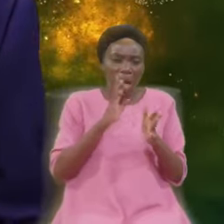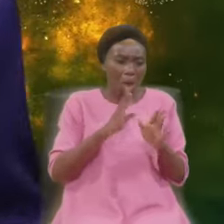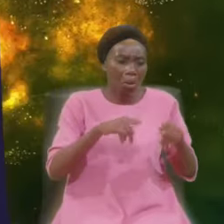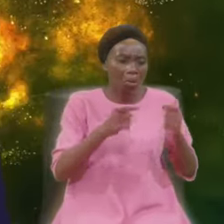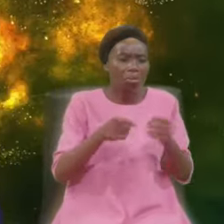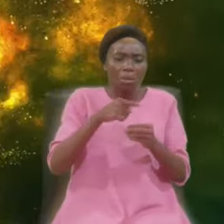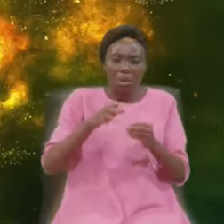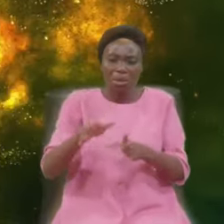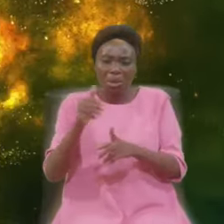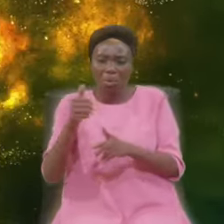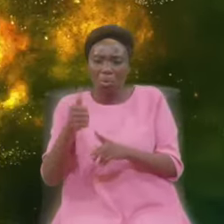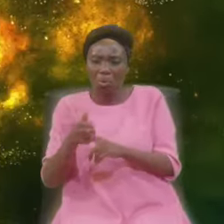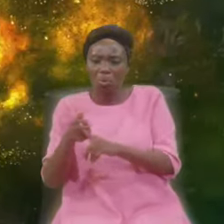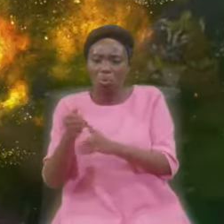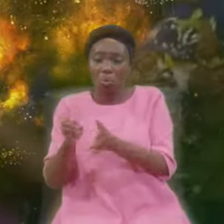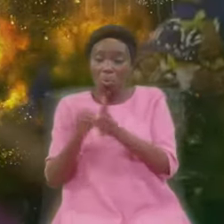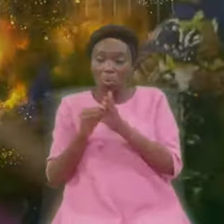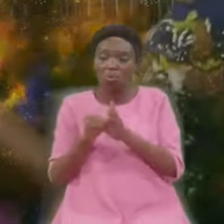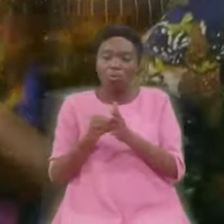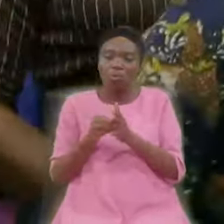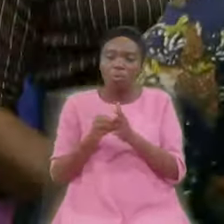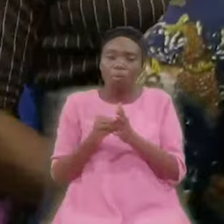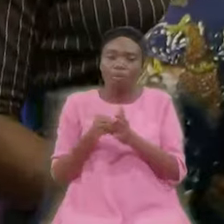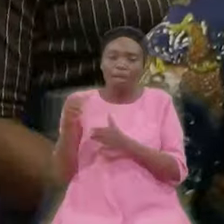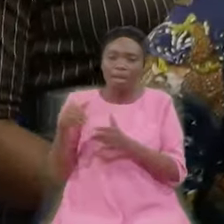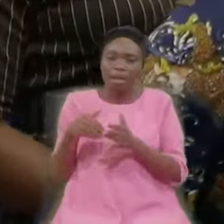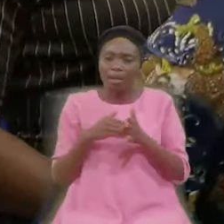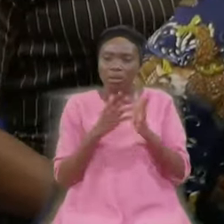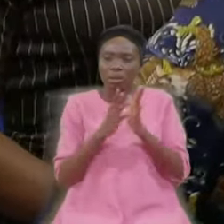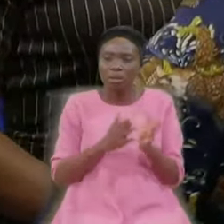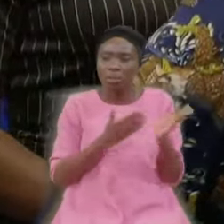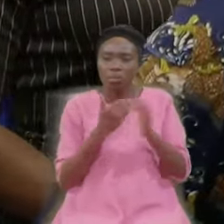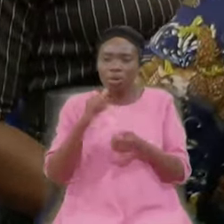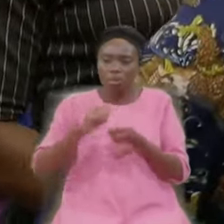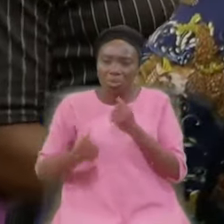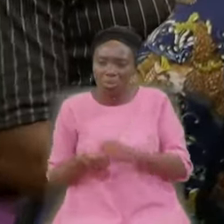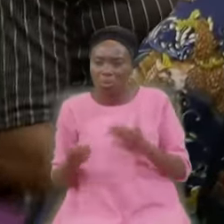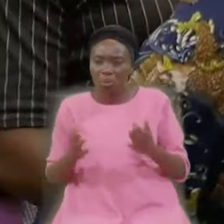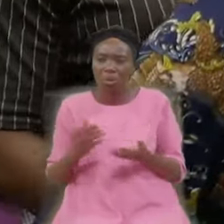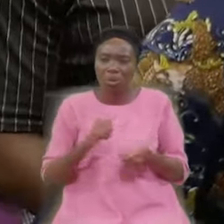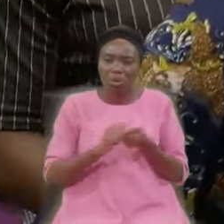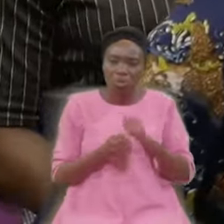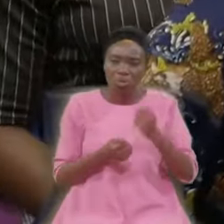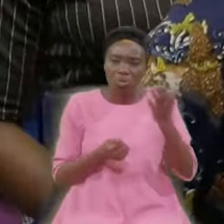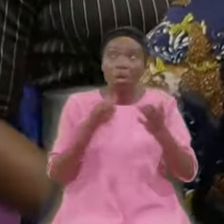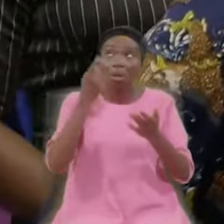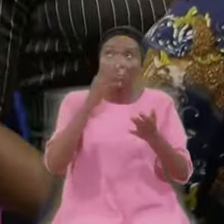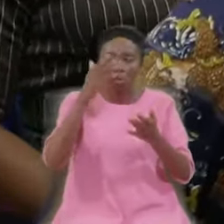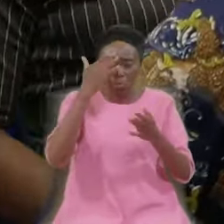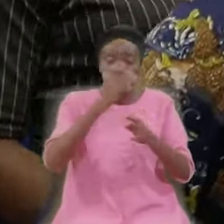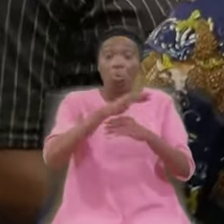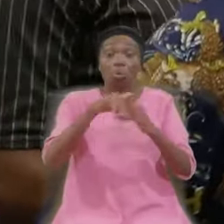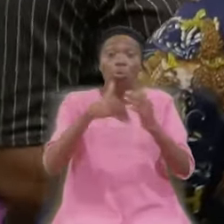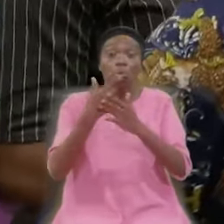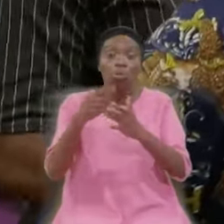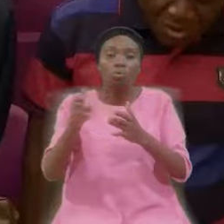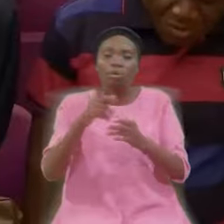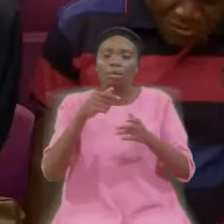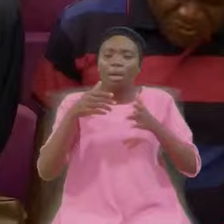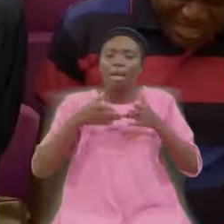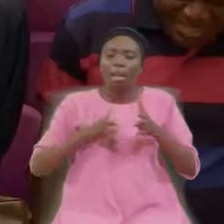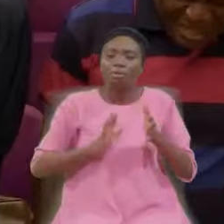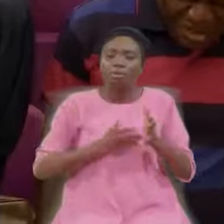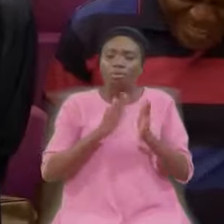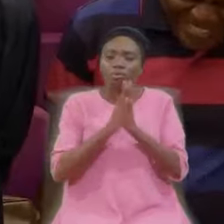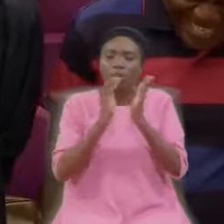leadership, bringing troubles here and there. God knows every one of them. Let's pray that the Lord